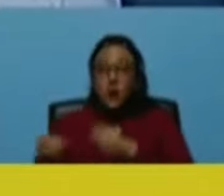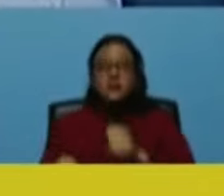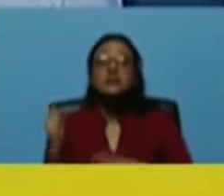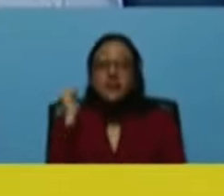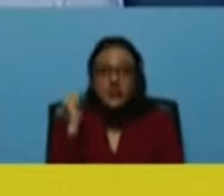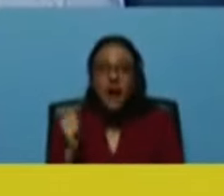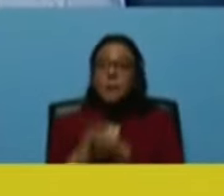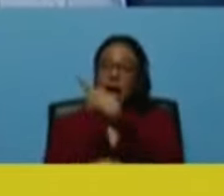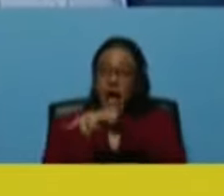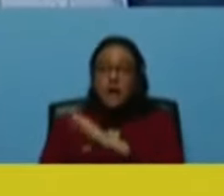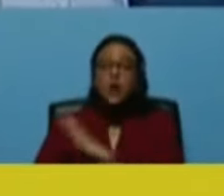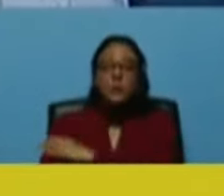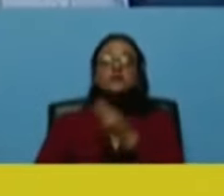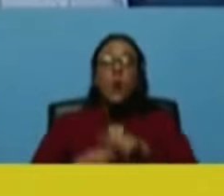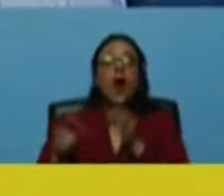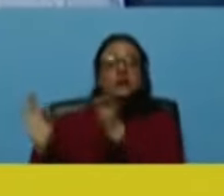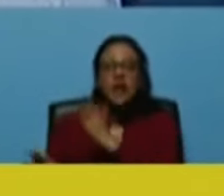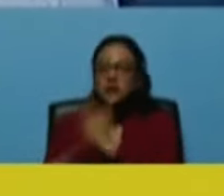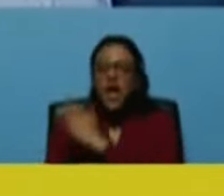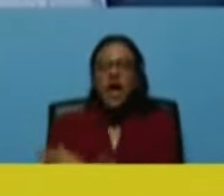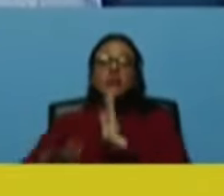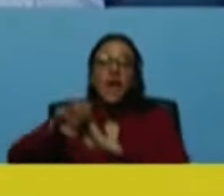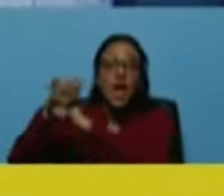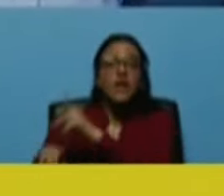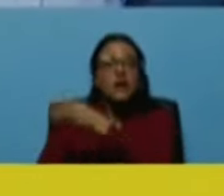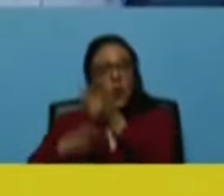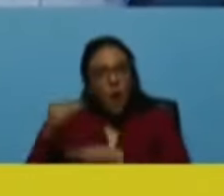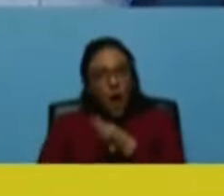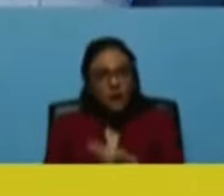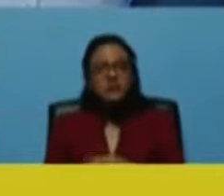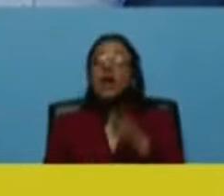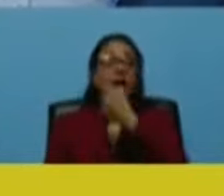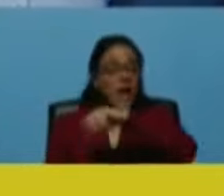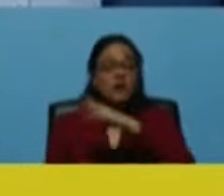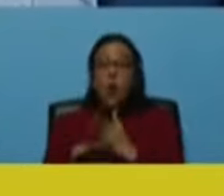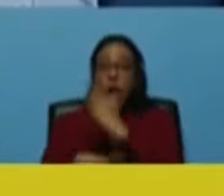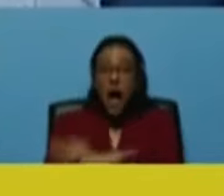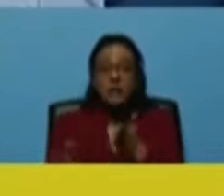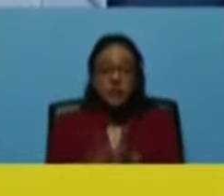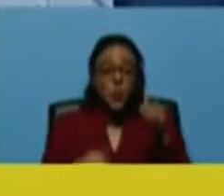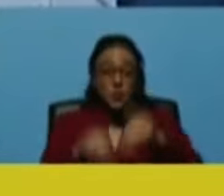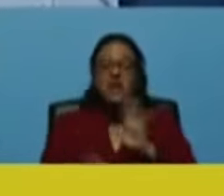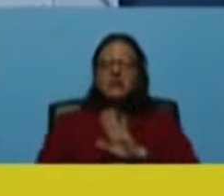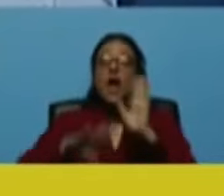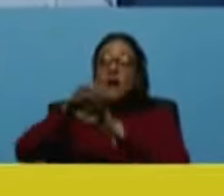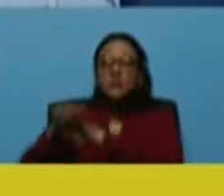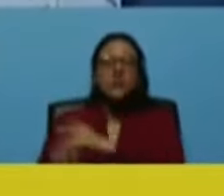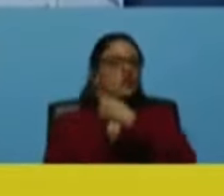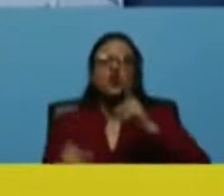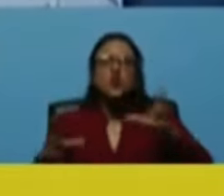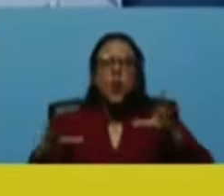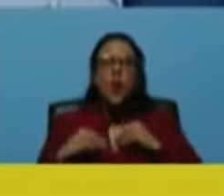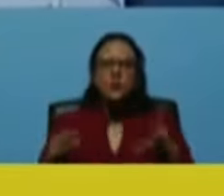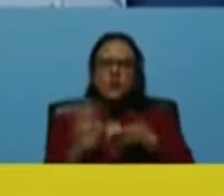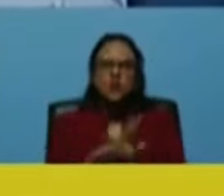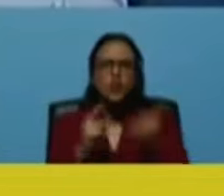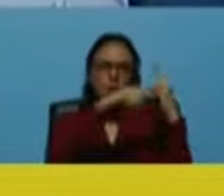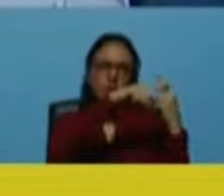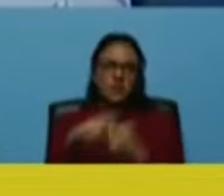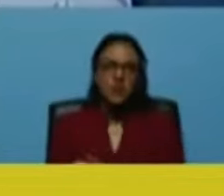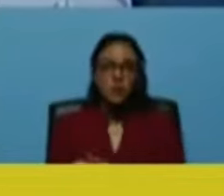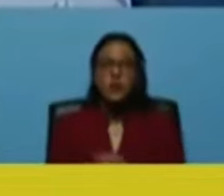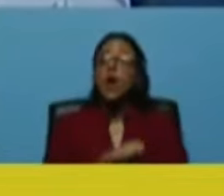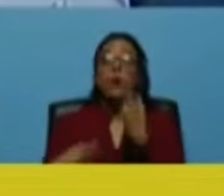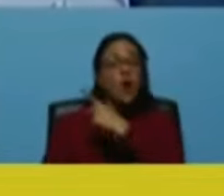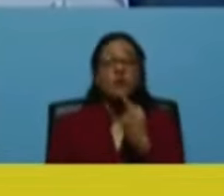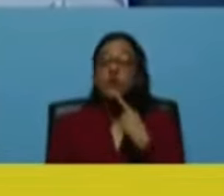even. It is part of a fraud, and the opposition chanted fraud, and they said they wouldn't accept